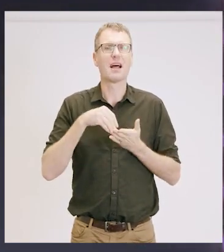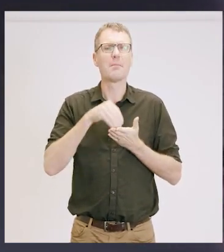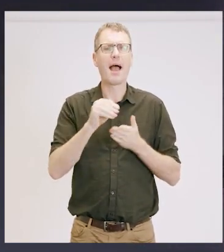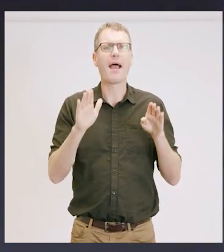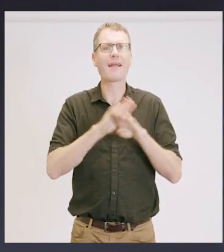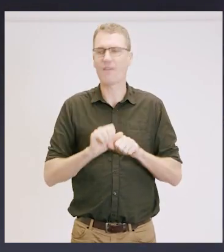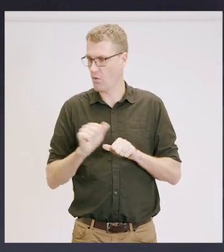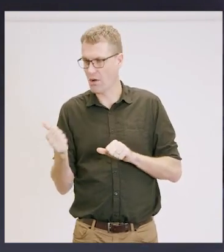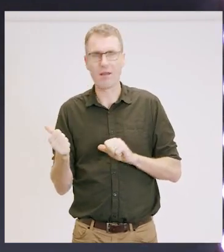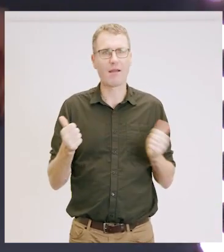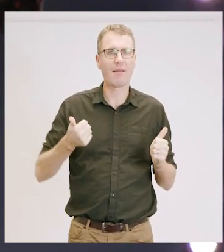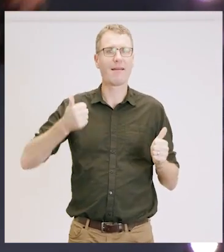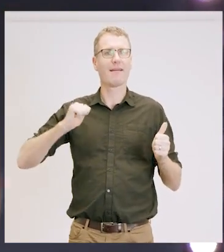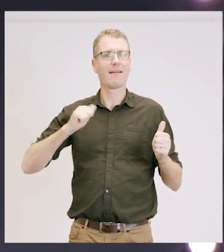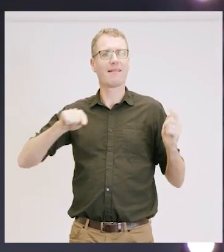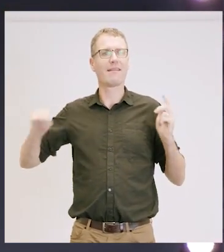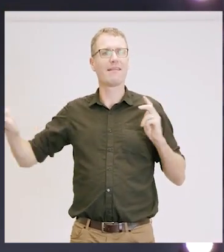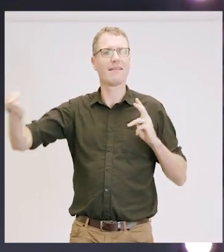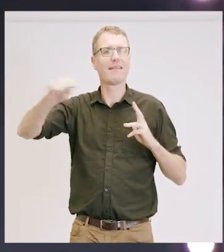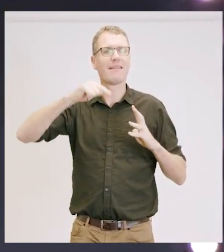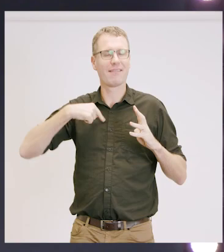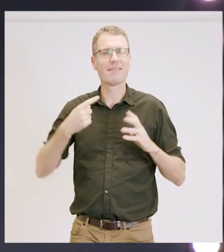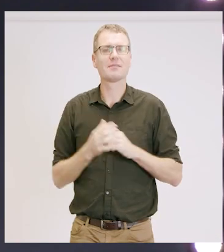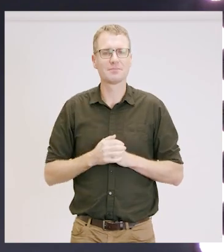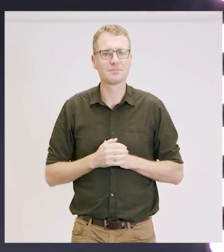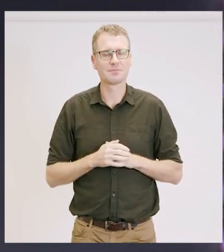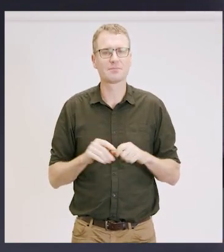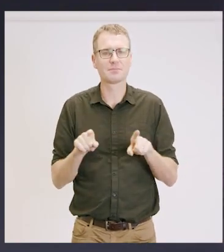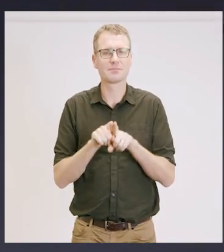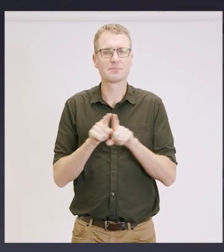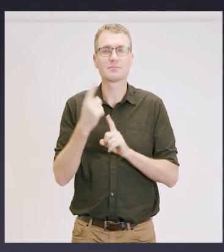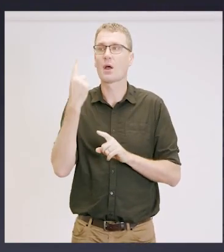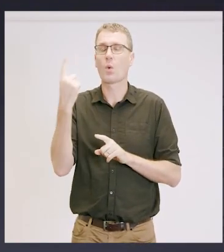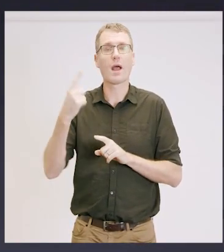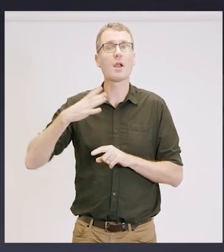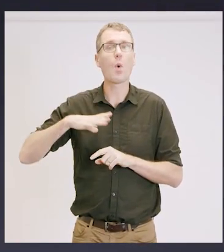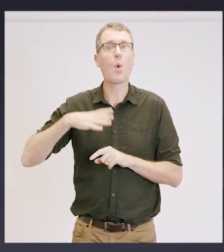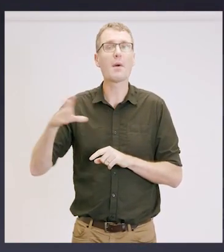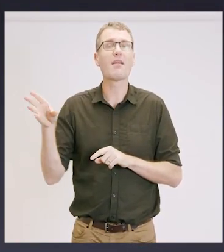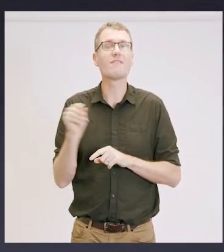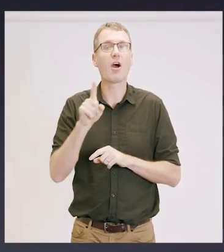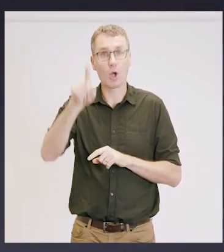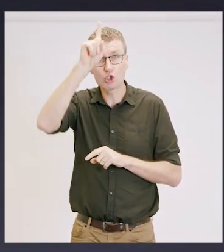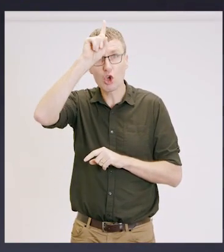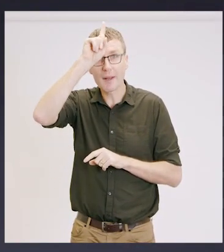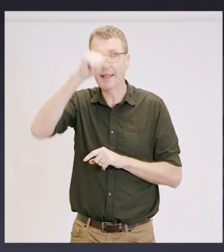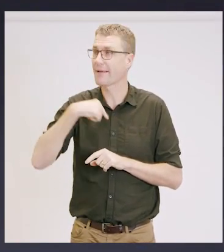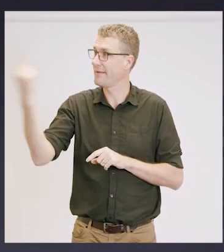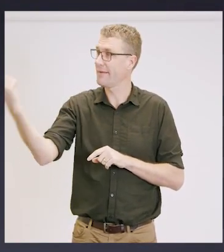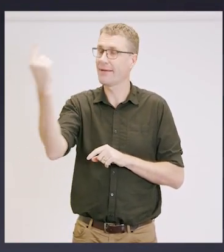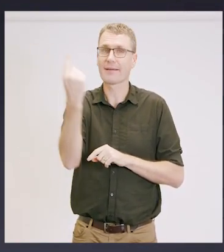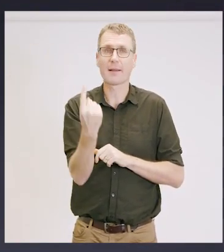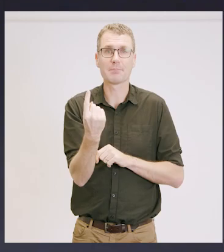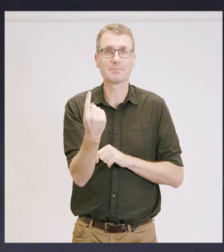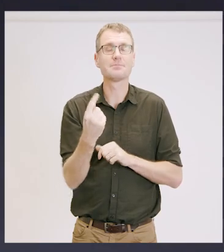and those that you don't know. We had the lovely Suzanne that came today in the first service. She's from Germany. And she's